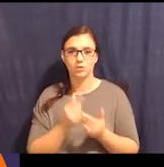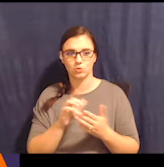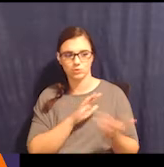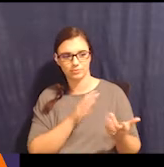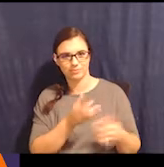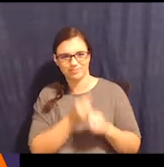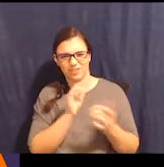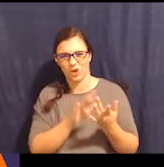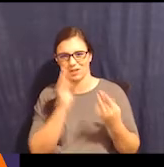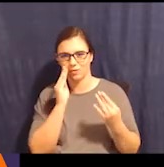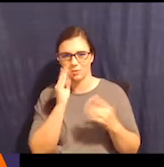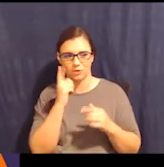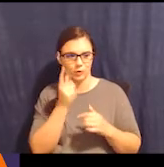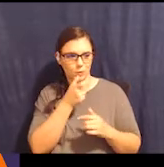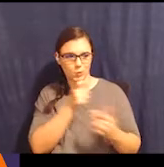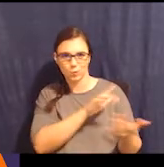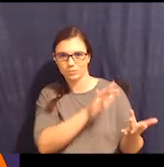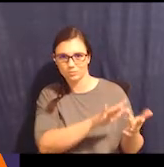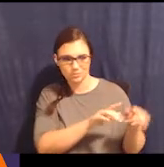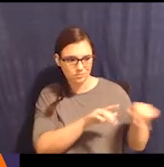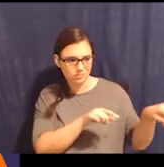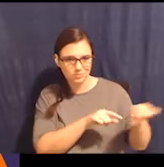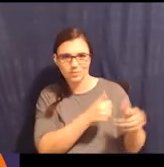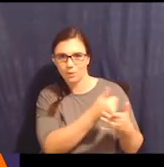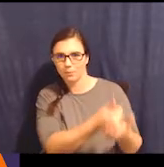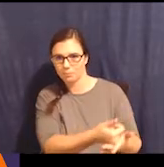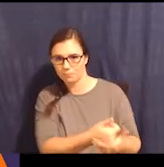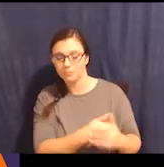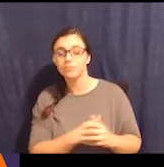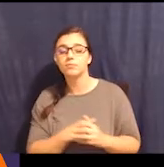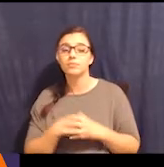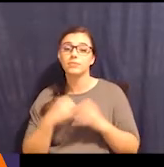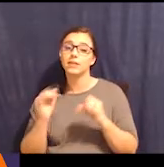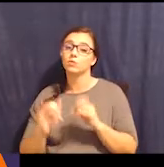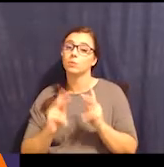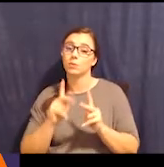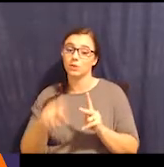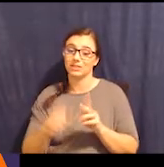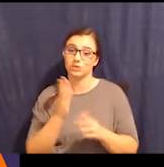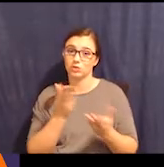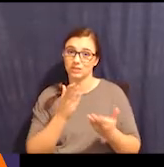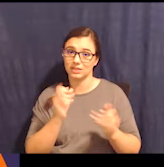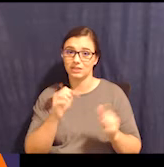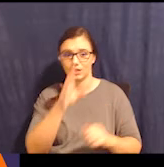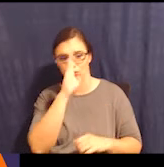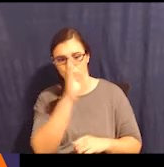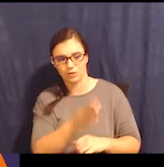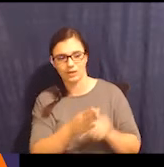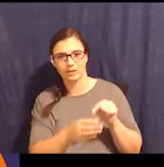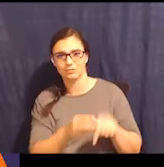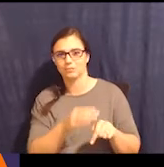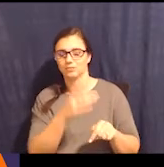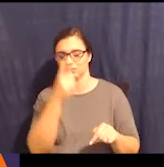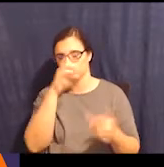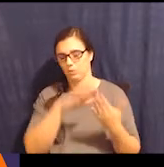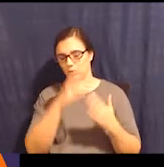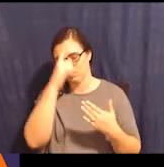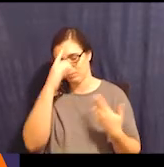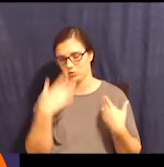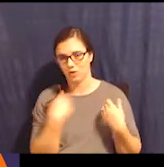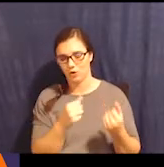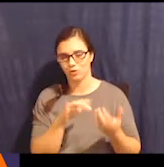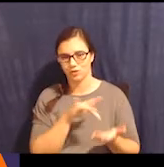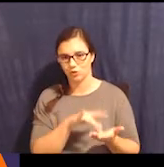Individuals who need services go directly to the community mental health center, regardless of the ability to pay. The